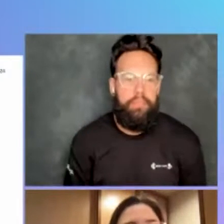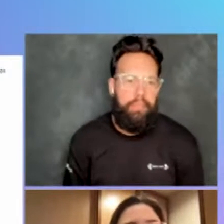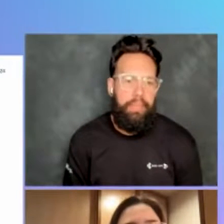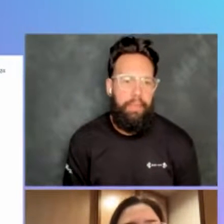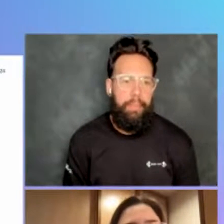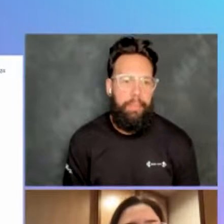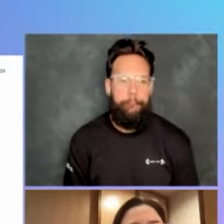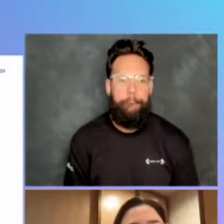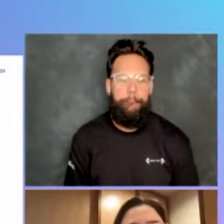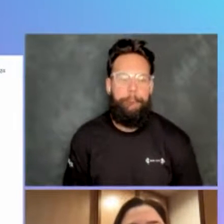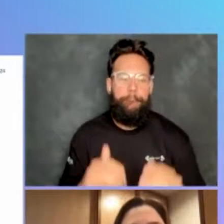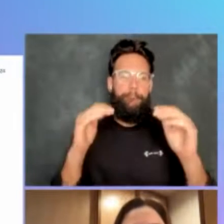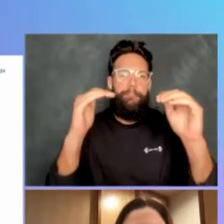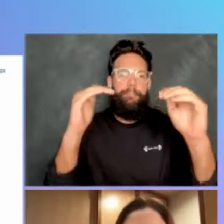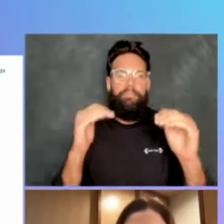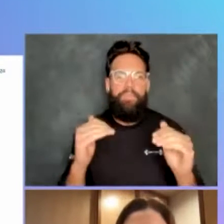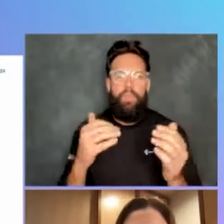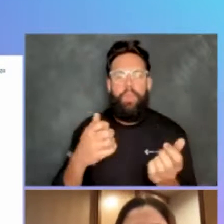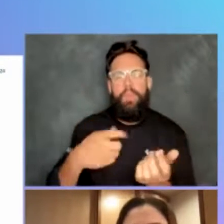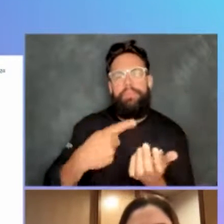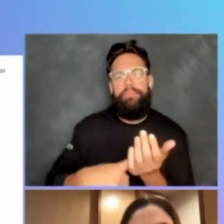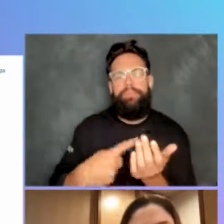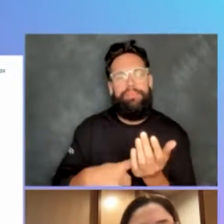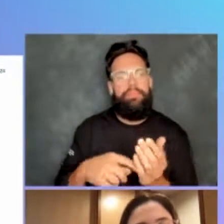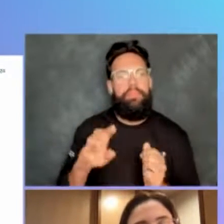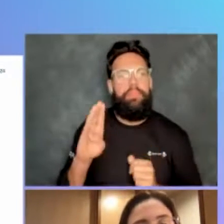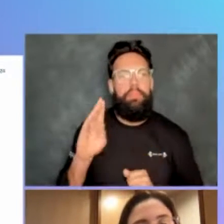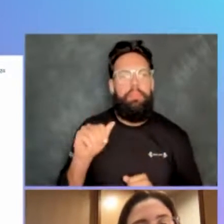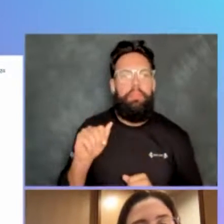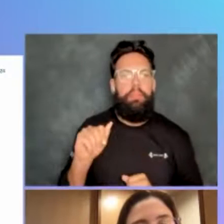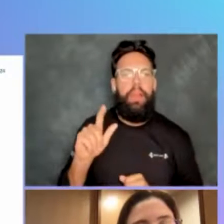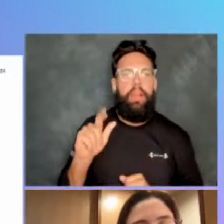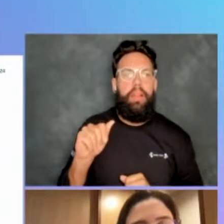So next I'm going to talk about balance.